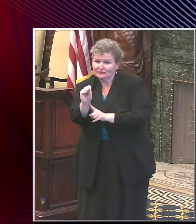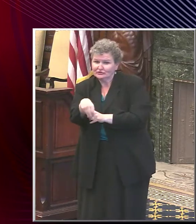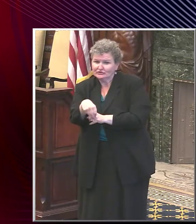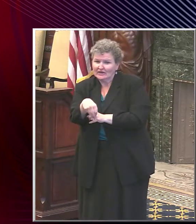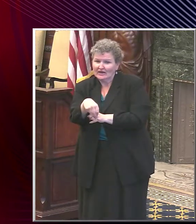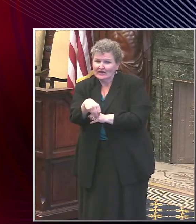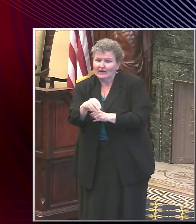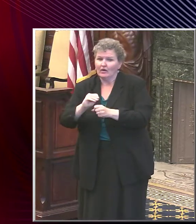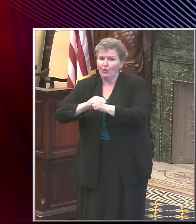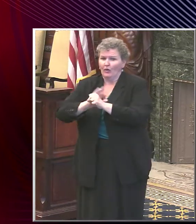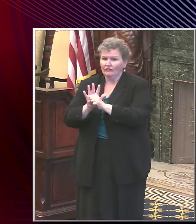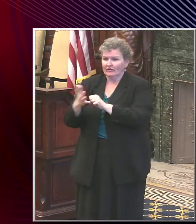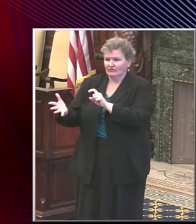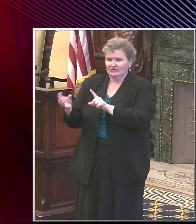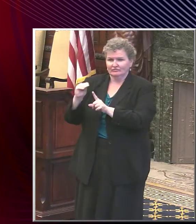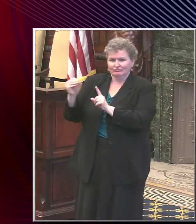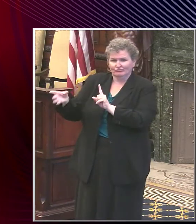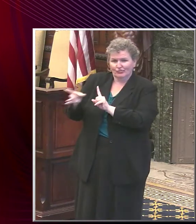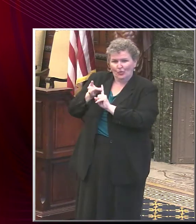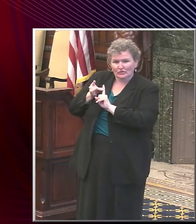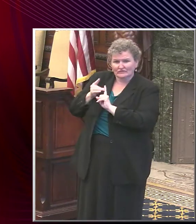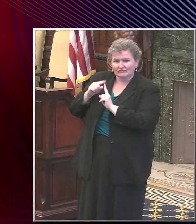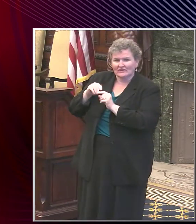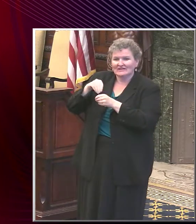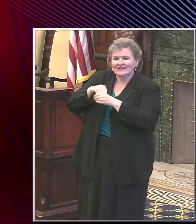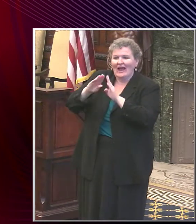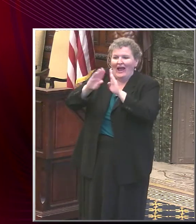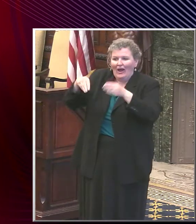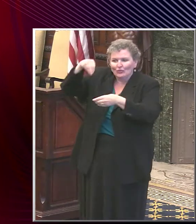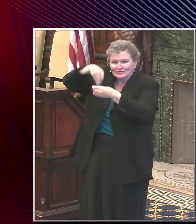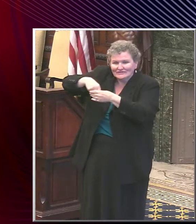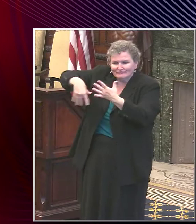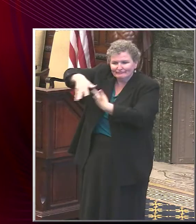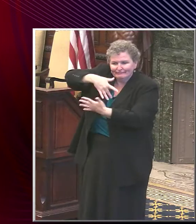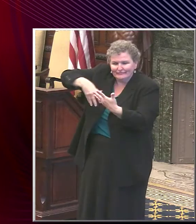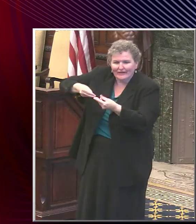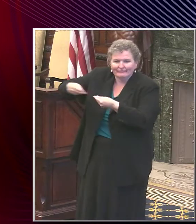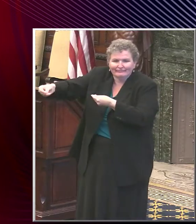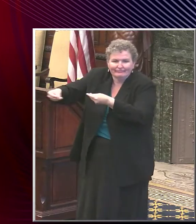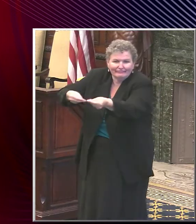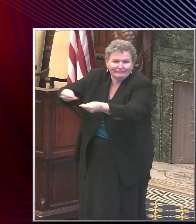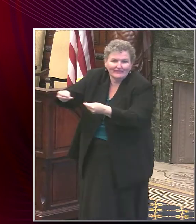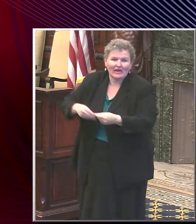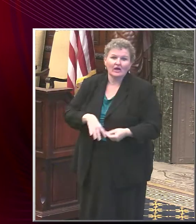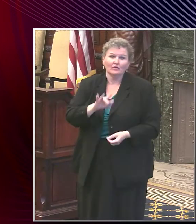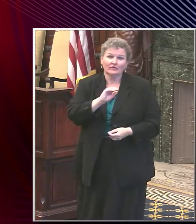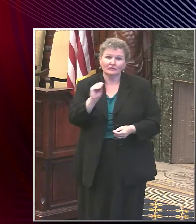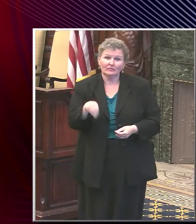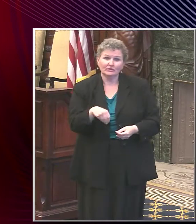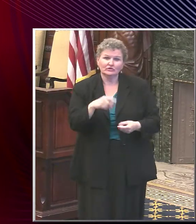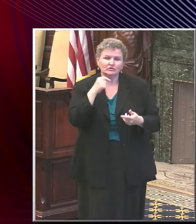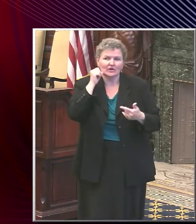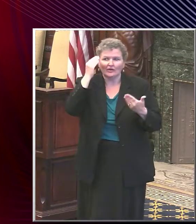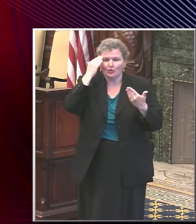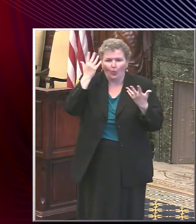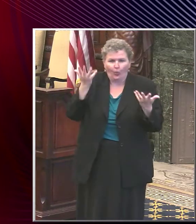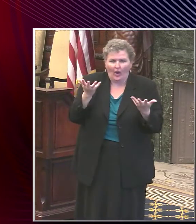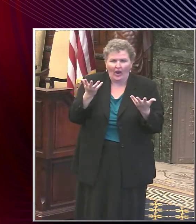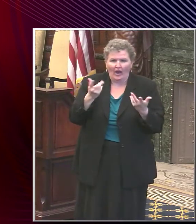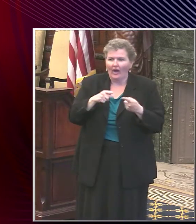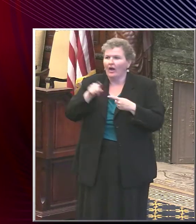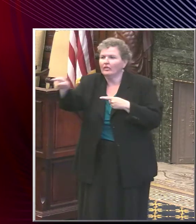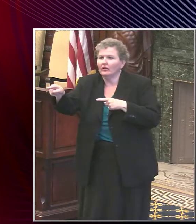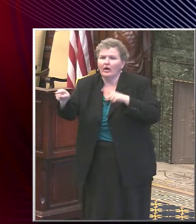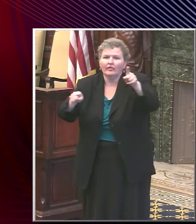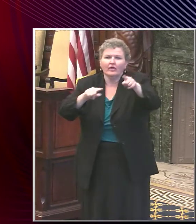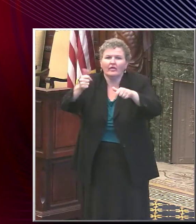exposed to was a household member. 18%, it was somebody that they visited when they went to another household, or some visitor from another